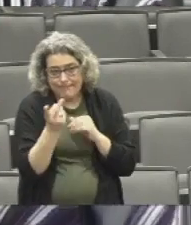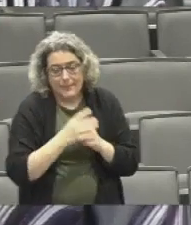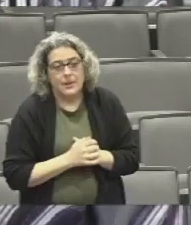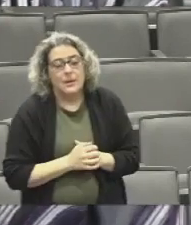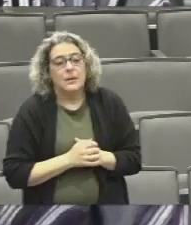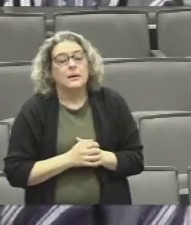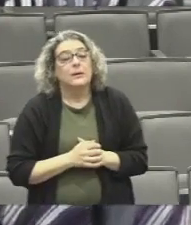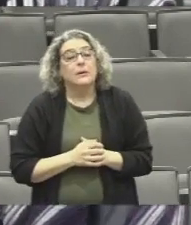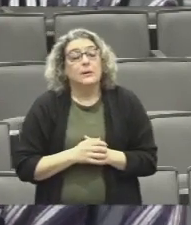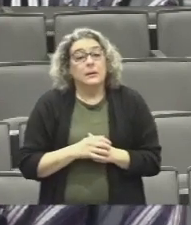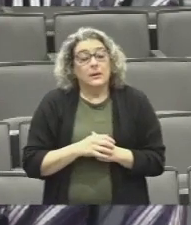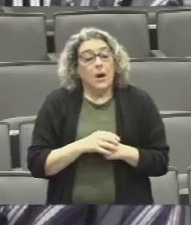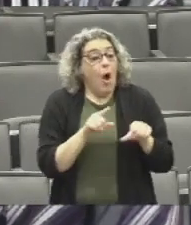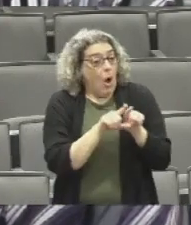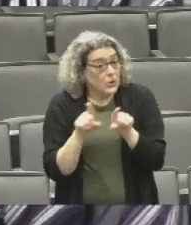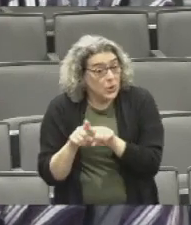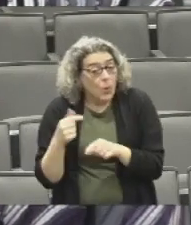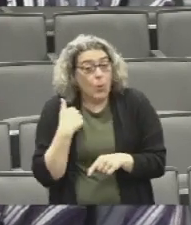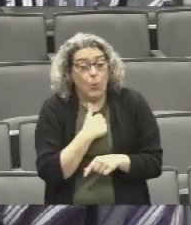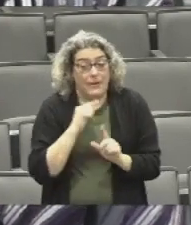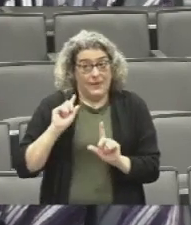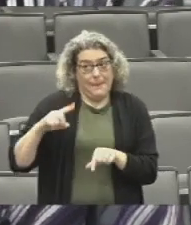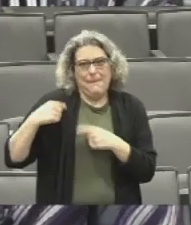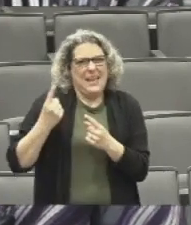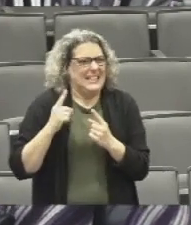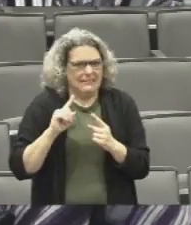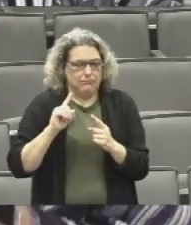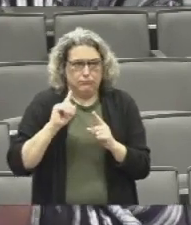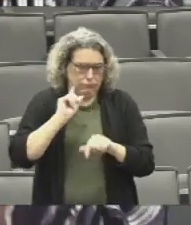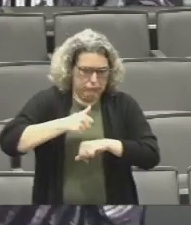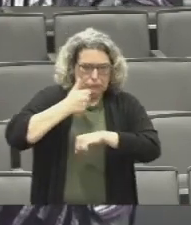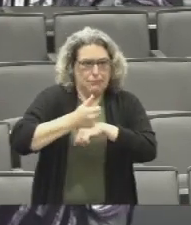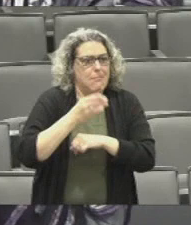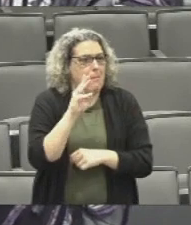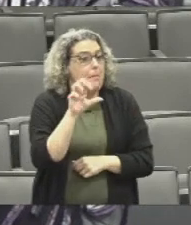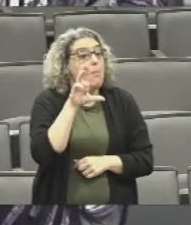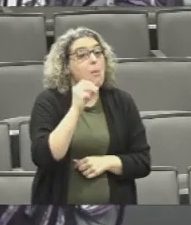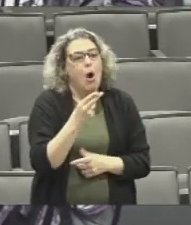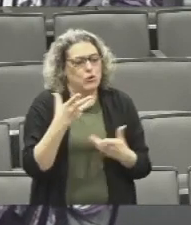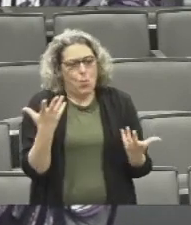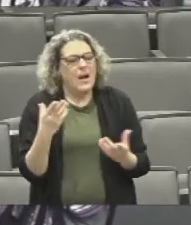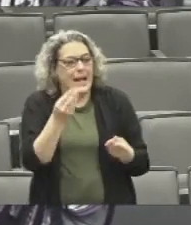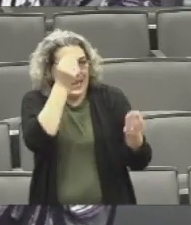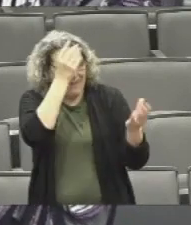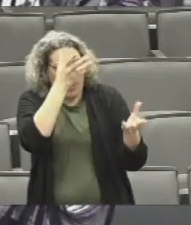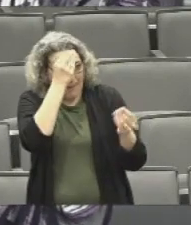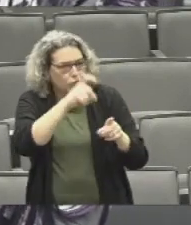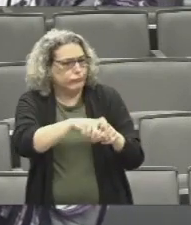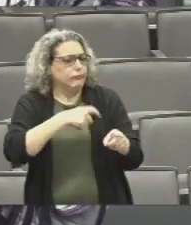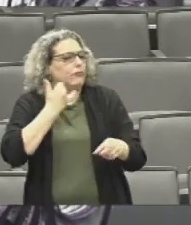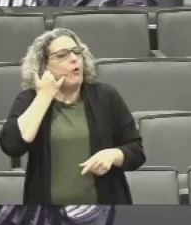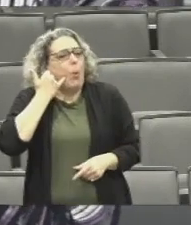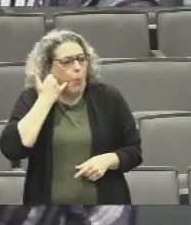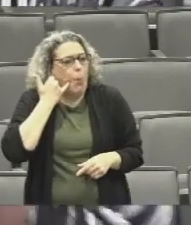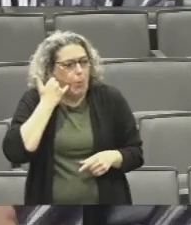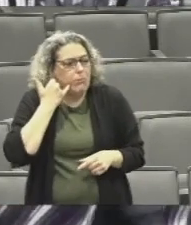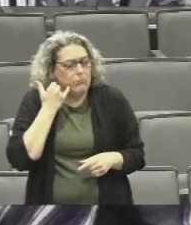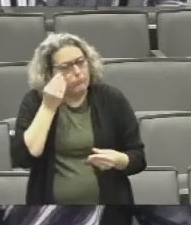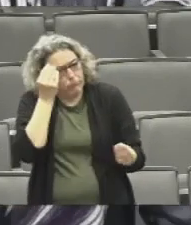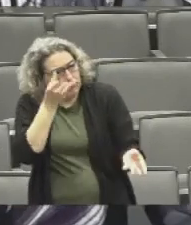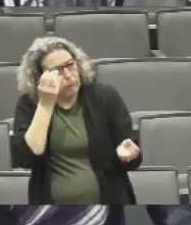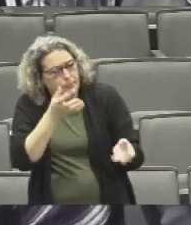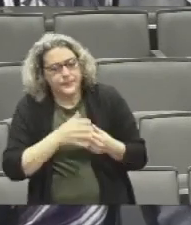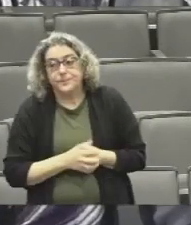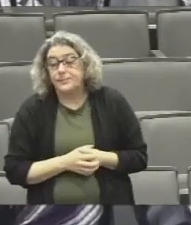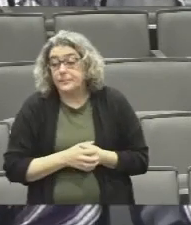activity that we have had since the beginning is our information line. And I tell you,